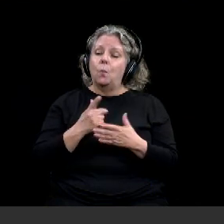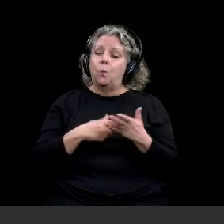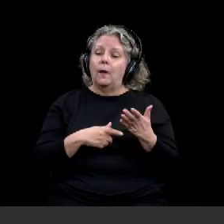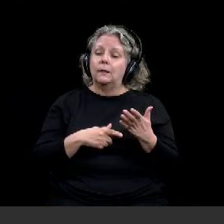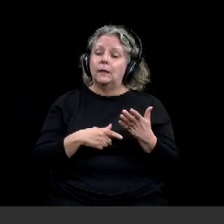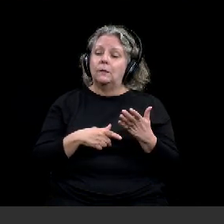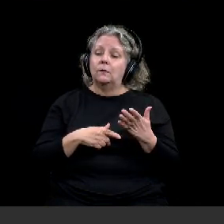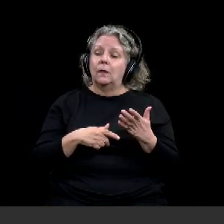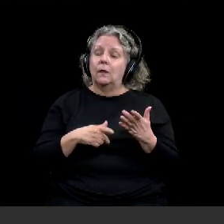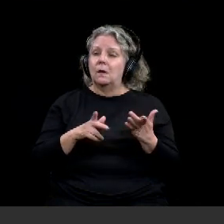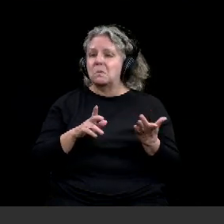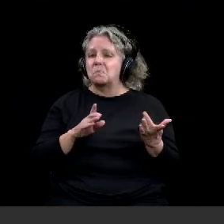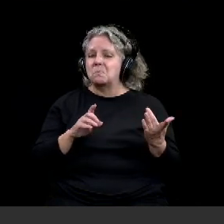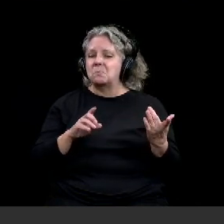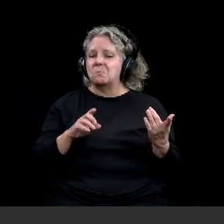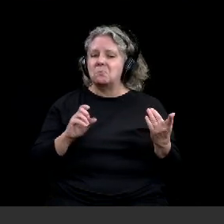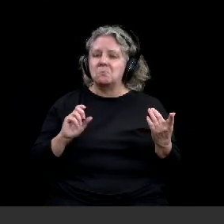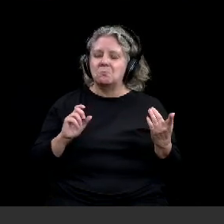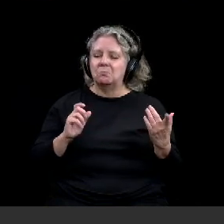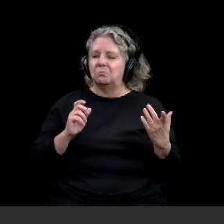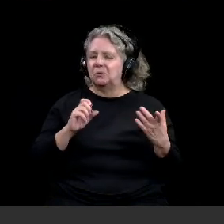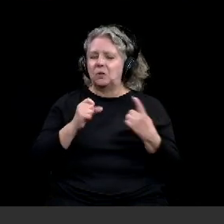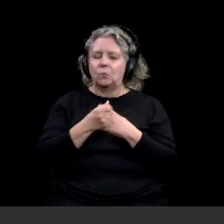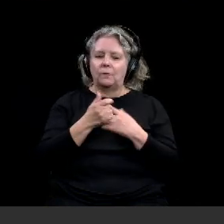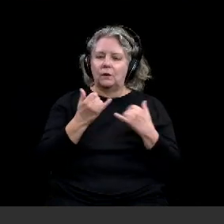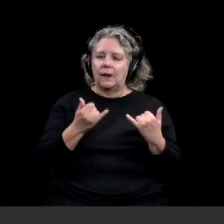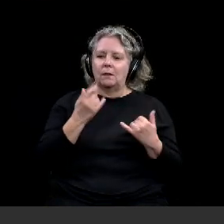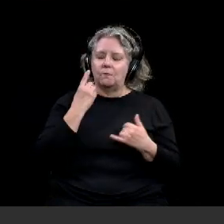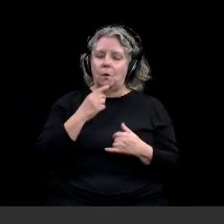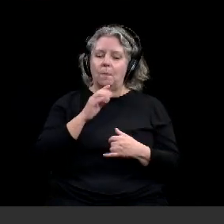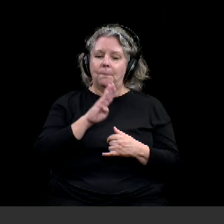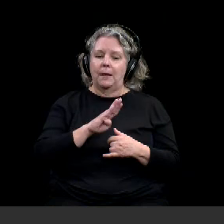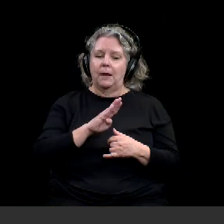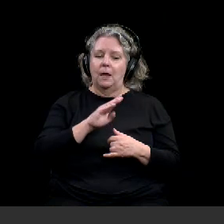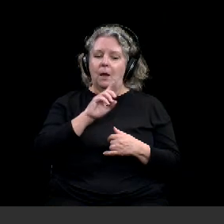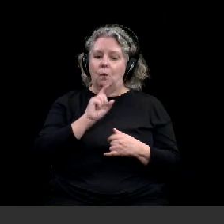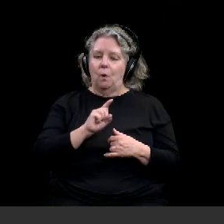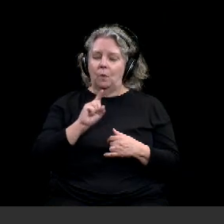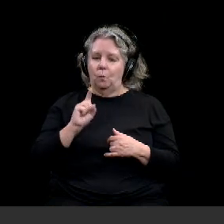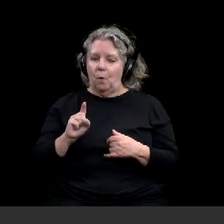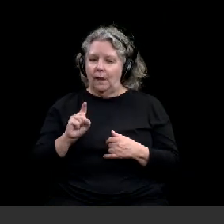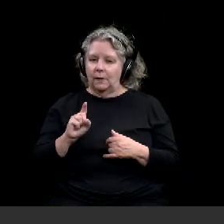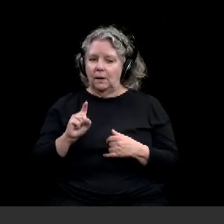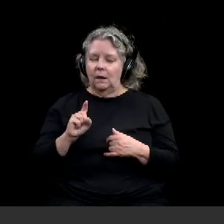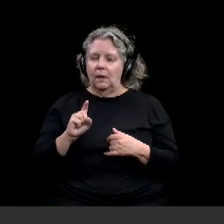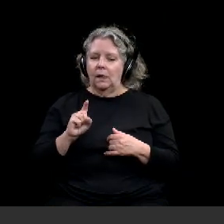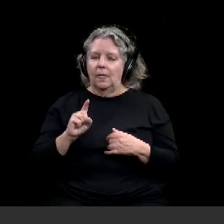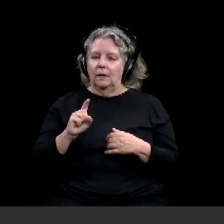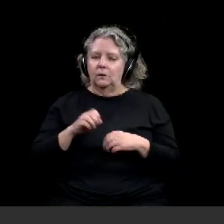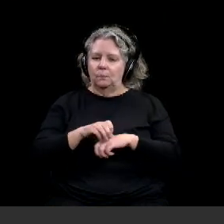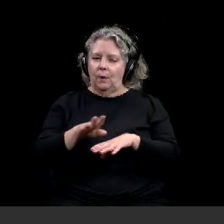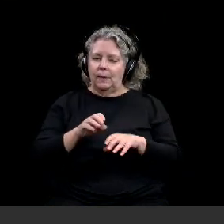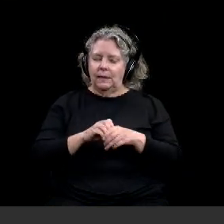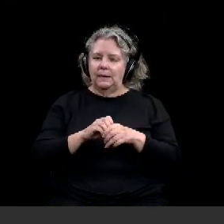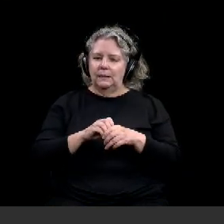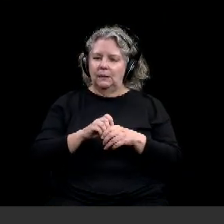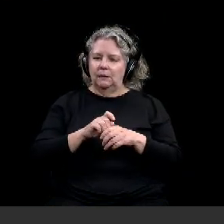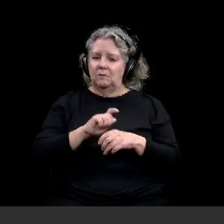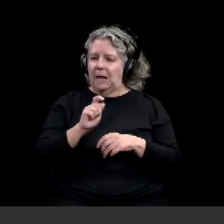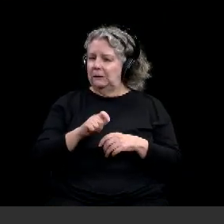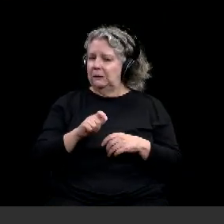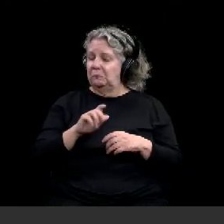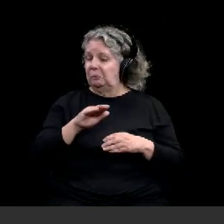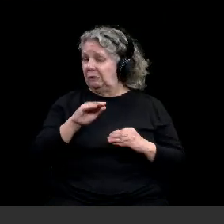B117 variant in Texas? Is that something that looks like it is increasing quite a bit? And what does the risk level look like for that